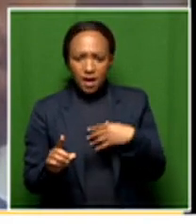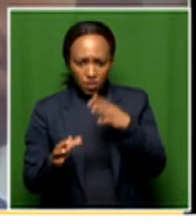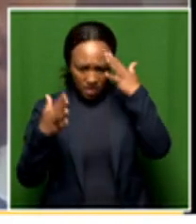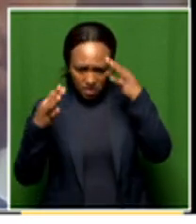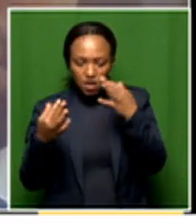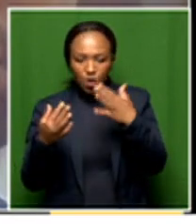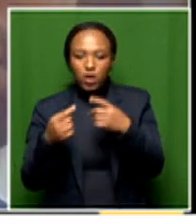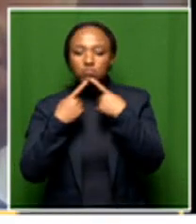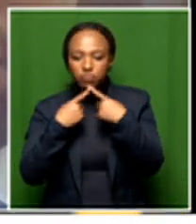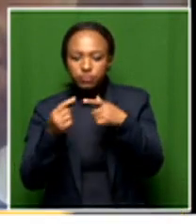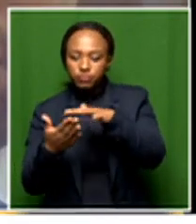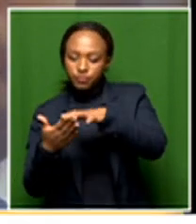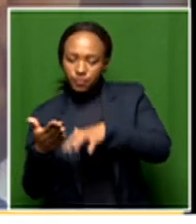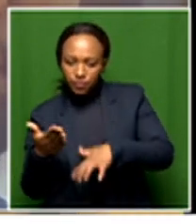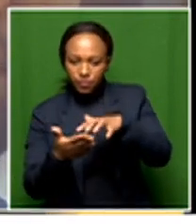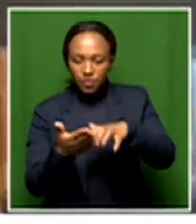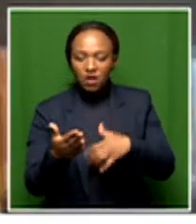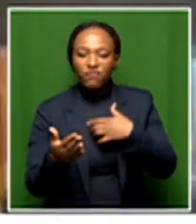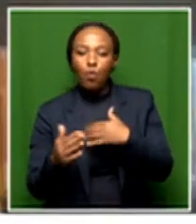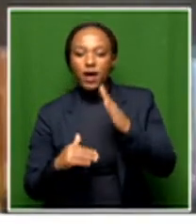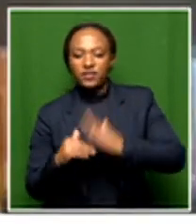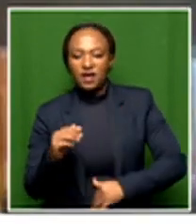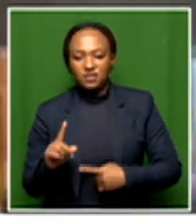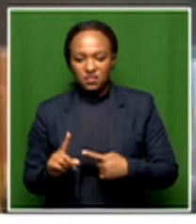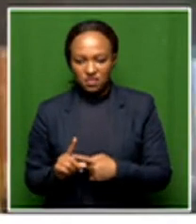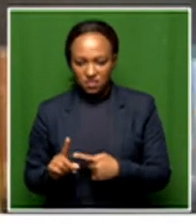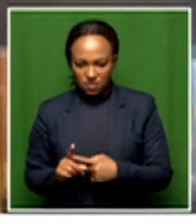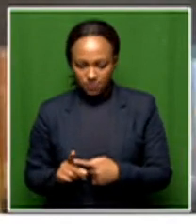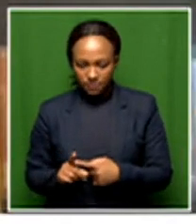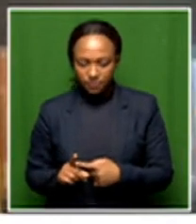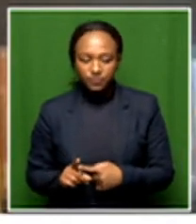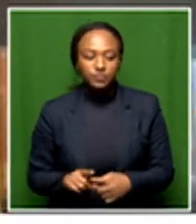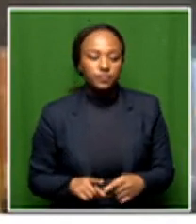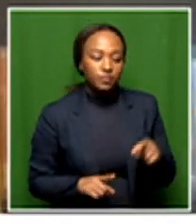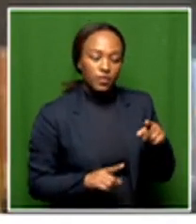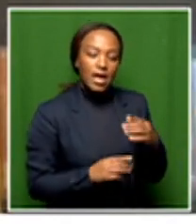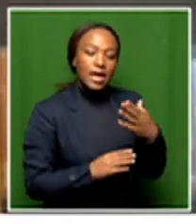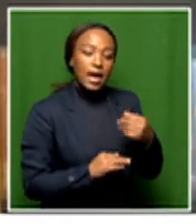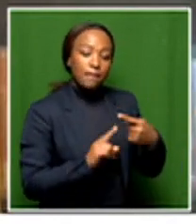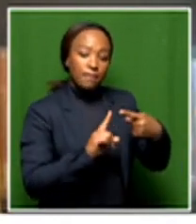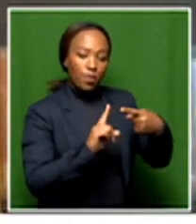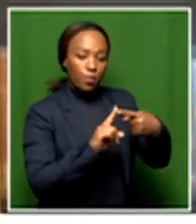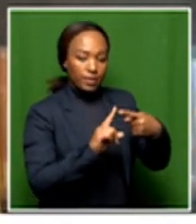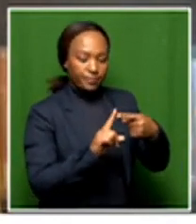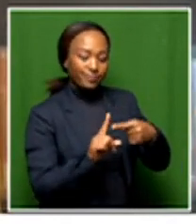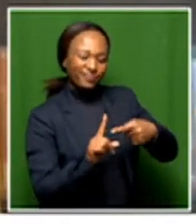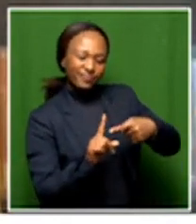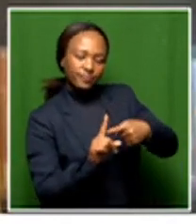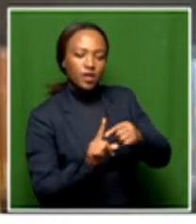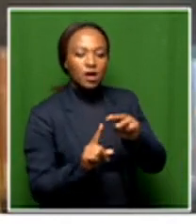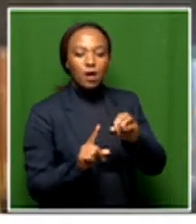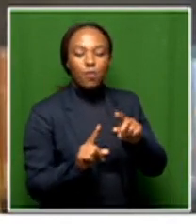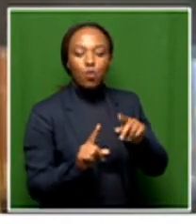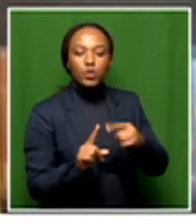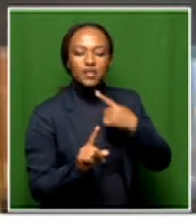that. Number one, John Moodey says that he has left the DA because he is tired